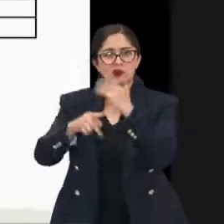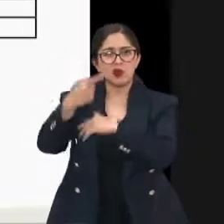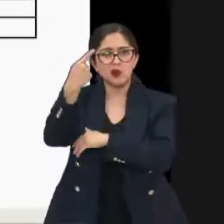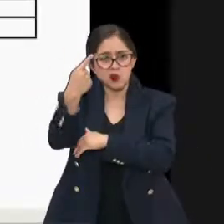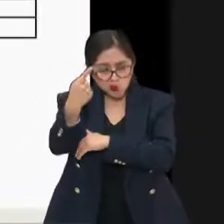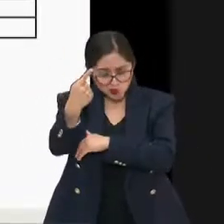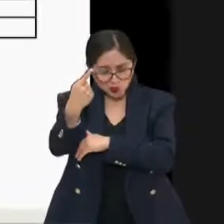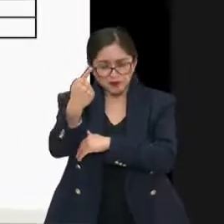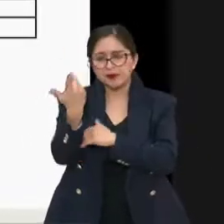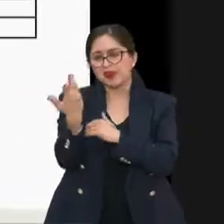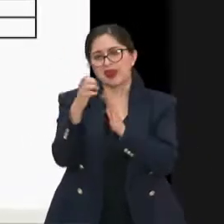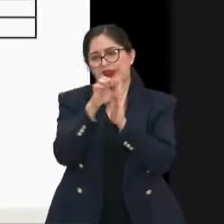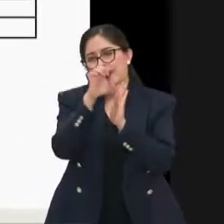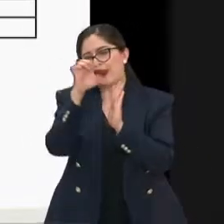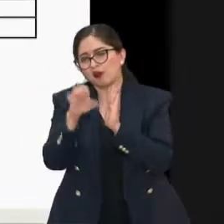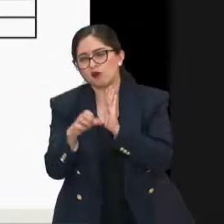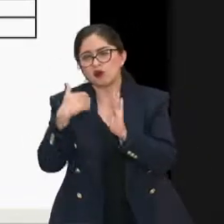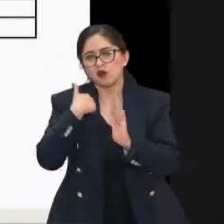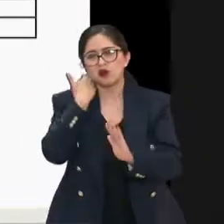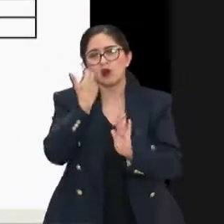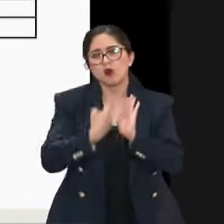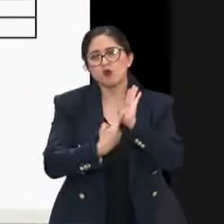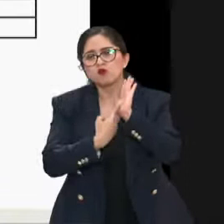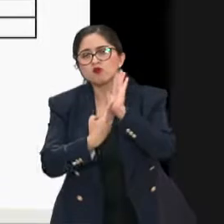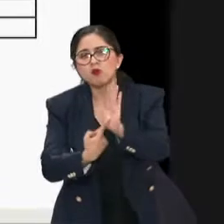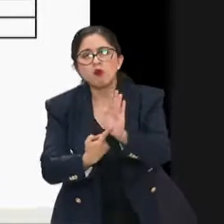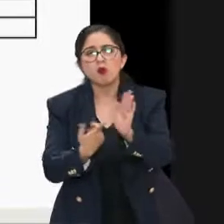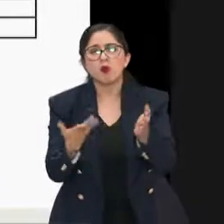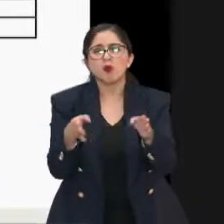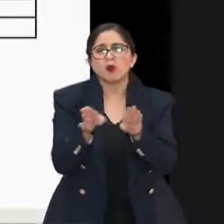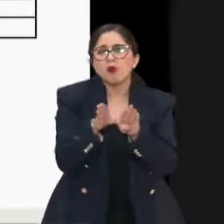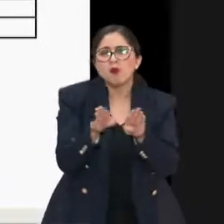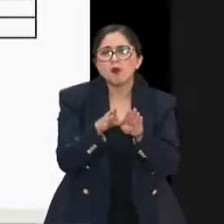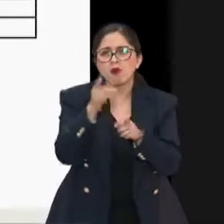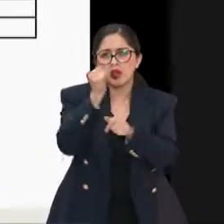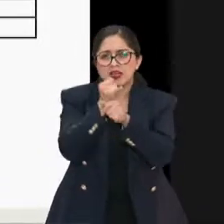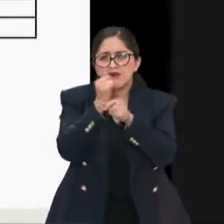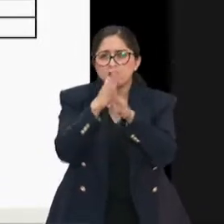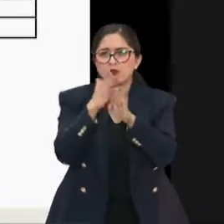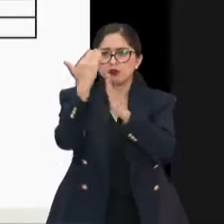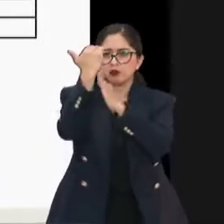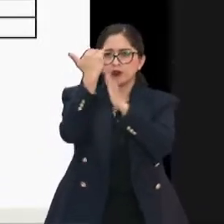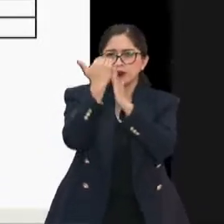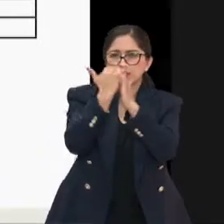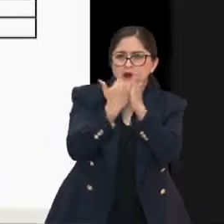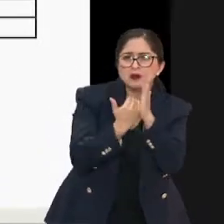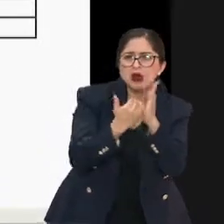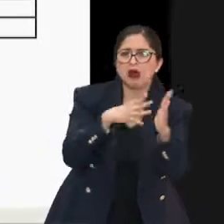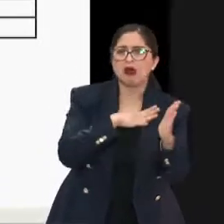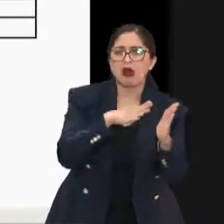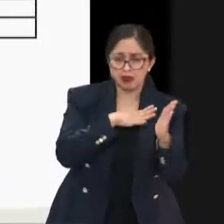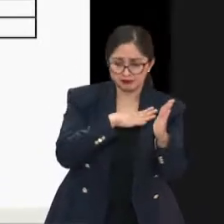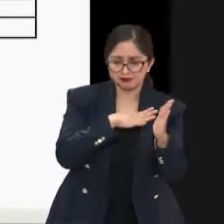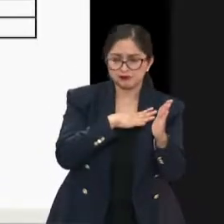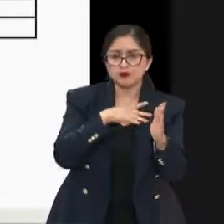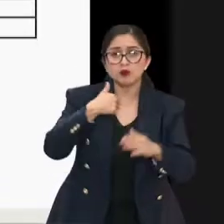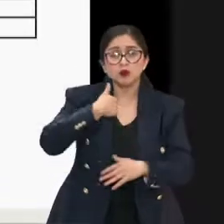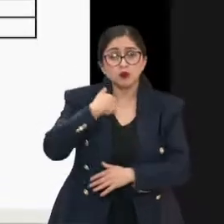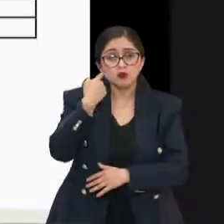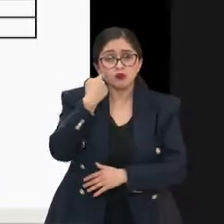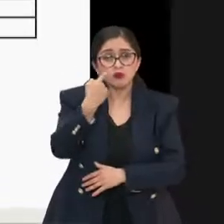back in 2001 of these ethnics. And these are coefficients of a relation to see the extent